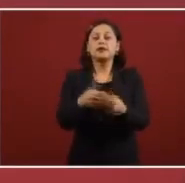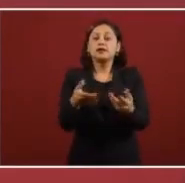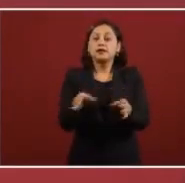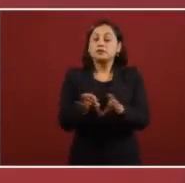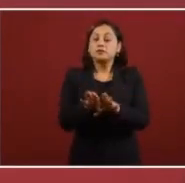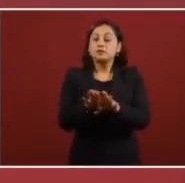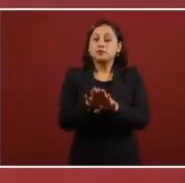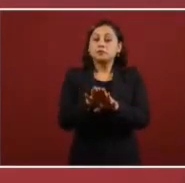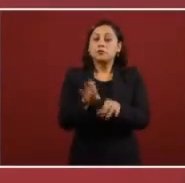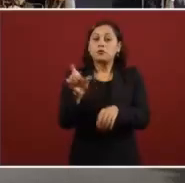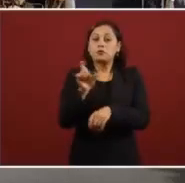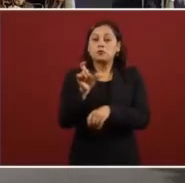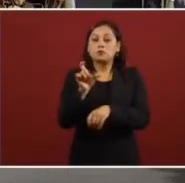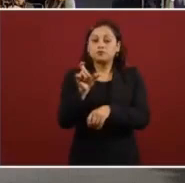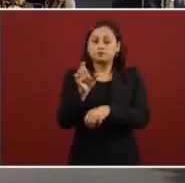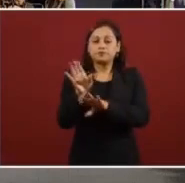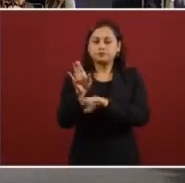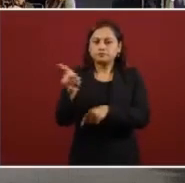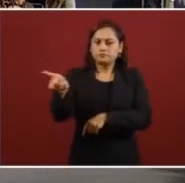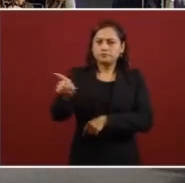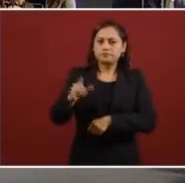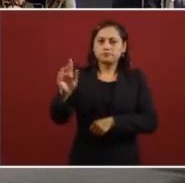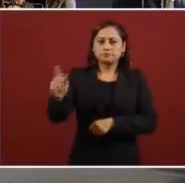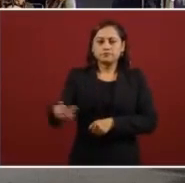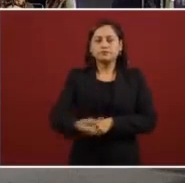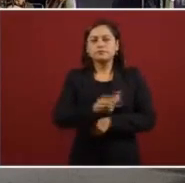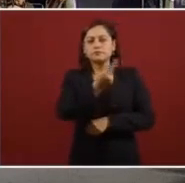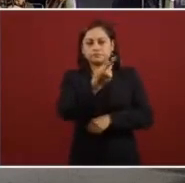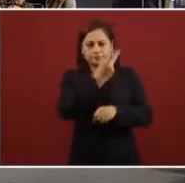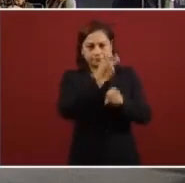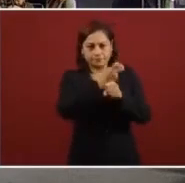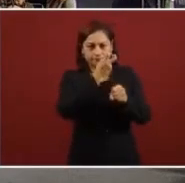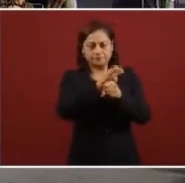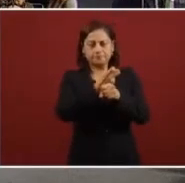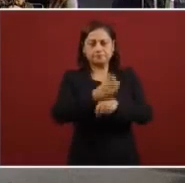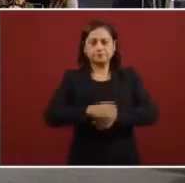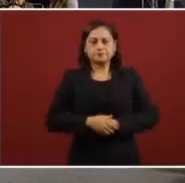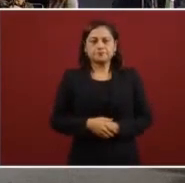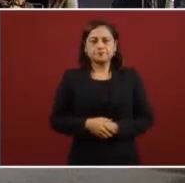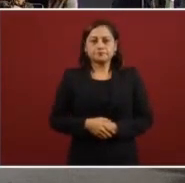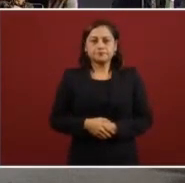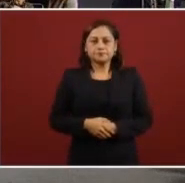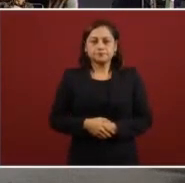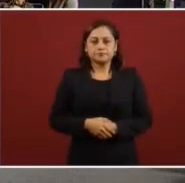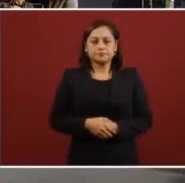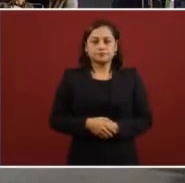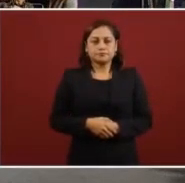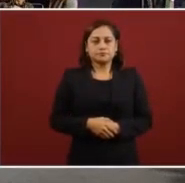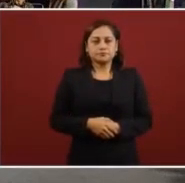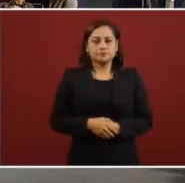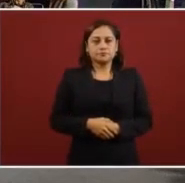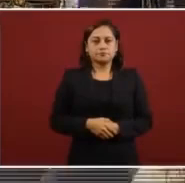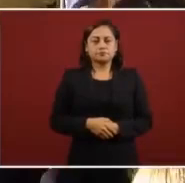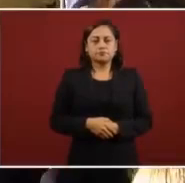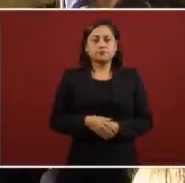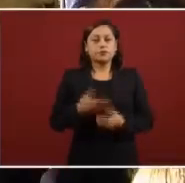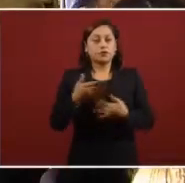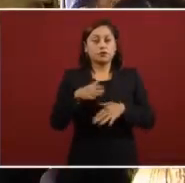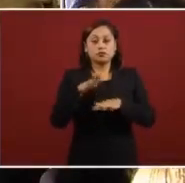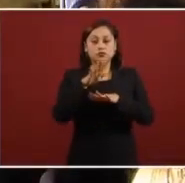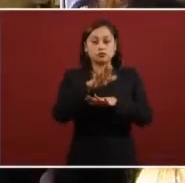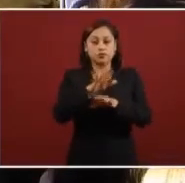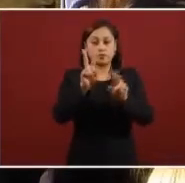It's when the first falls. So I have a question, Mr. President, regarding the